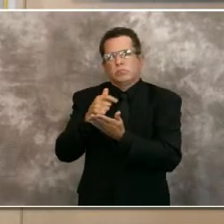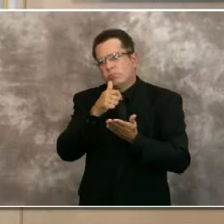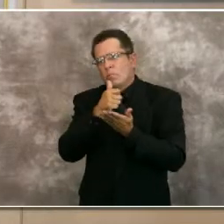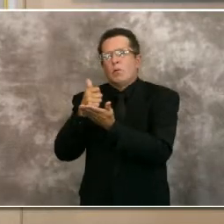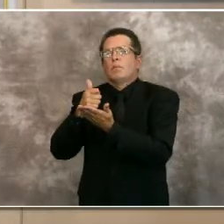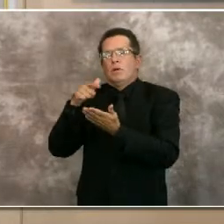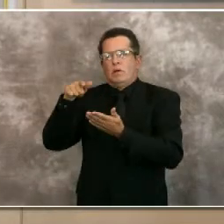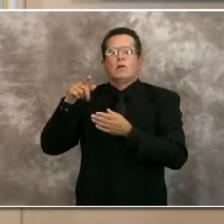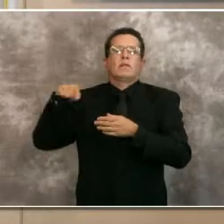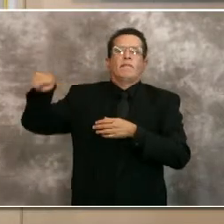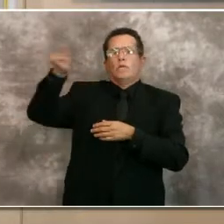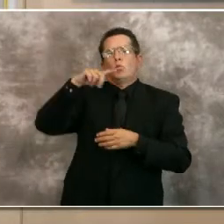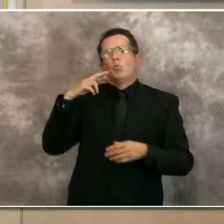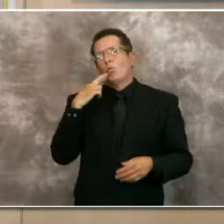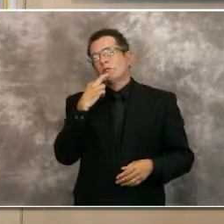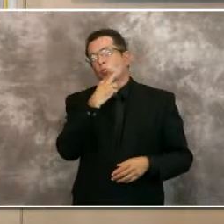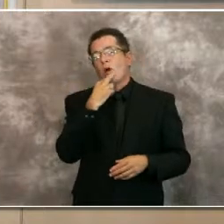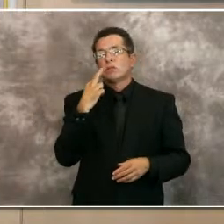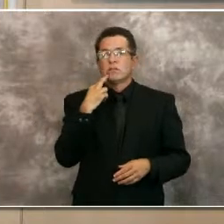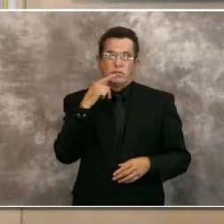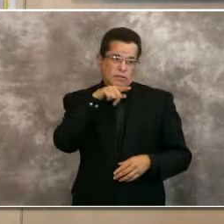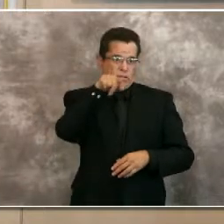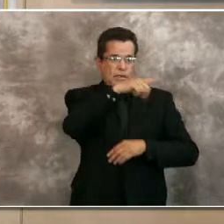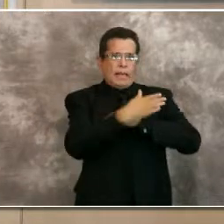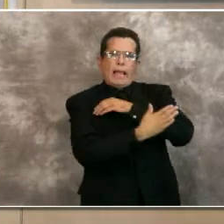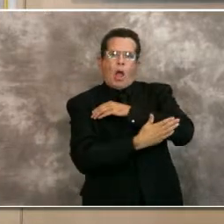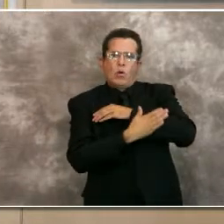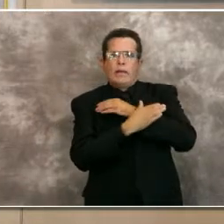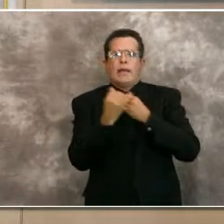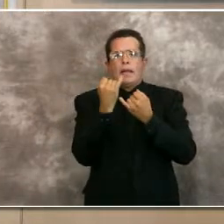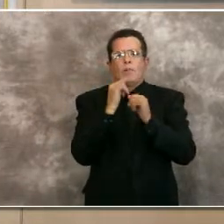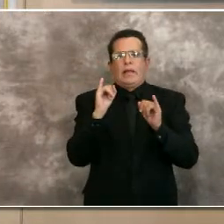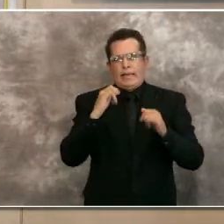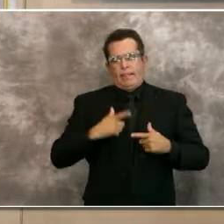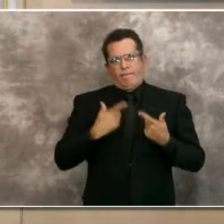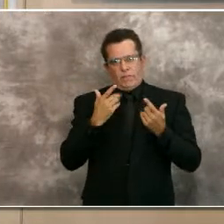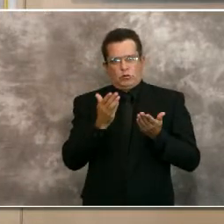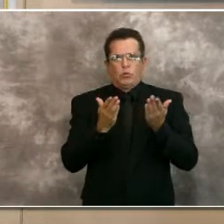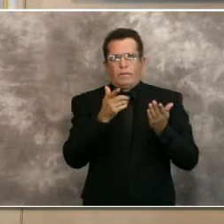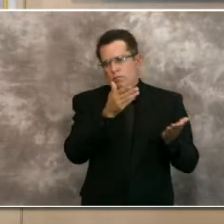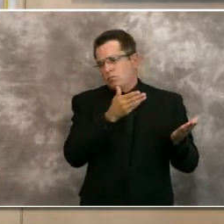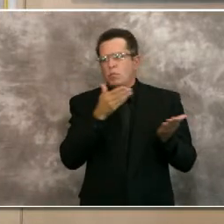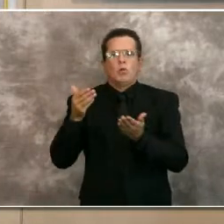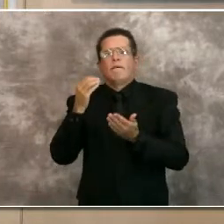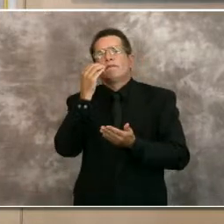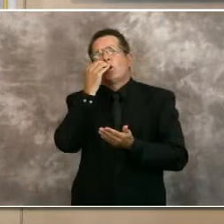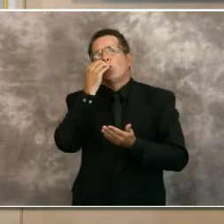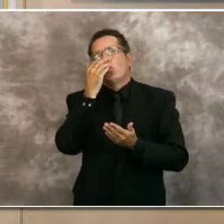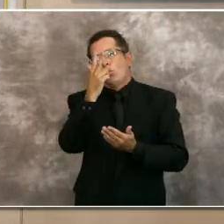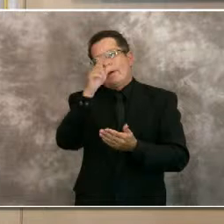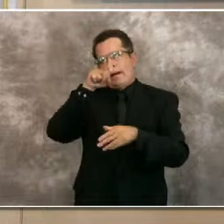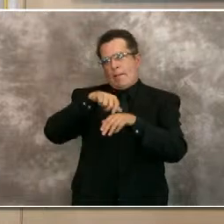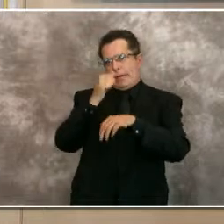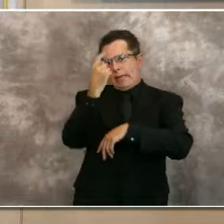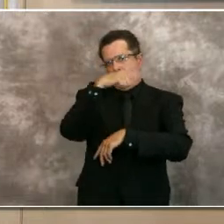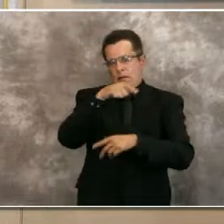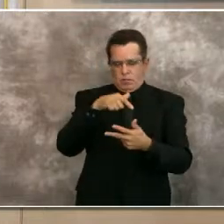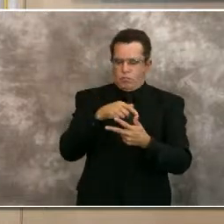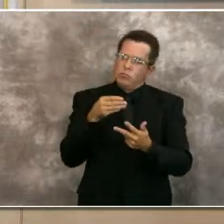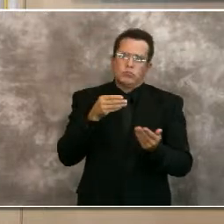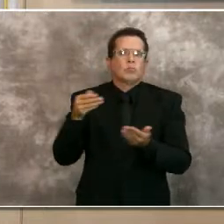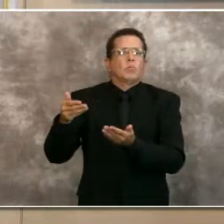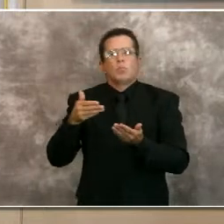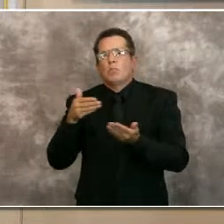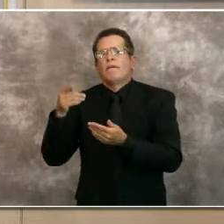with area restaurants and our County Office of Aging and Independent Services to deliver 3 healthy meals a day to older